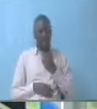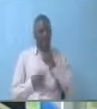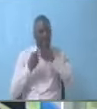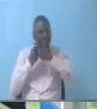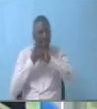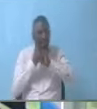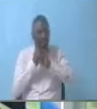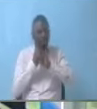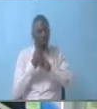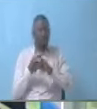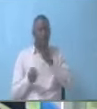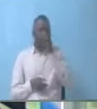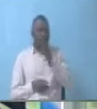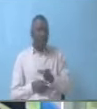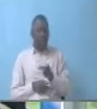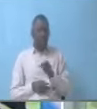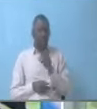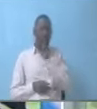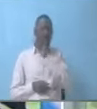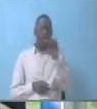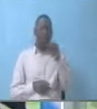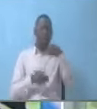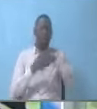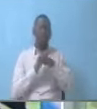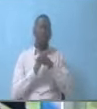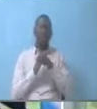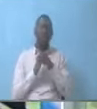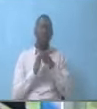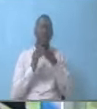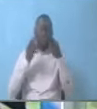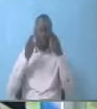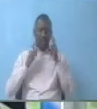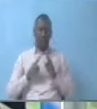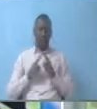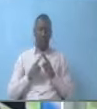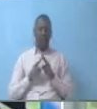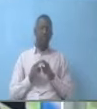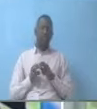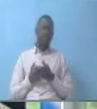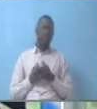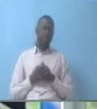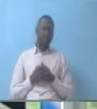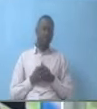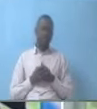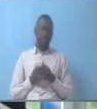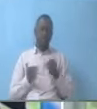the person named in the schedule is also affected. Yeah. Well, so now let's look